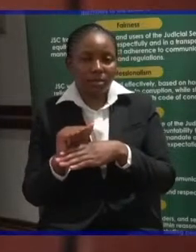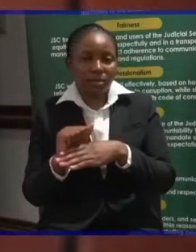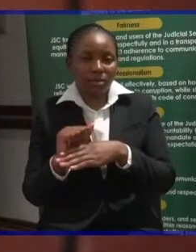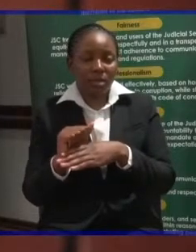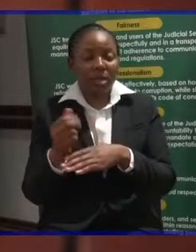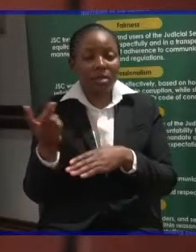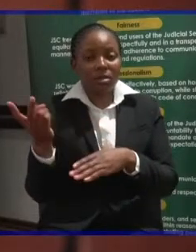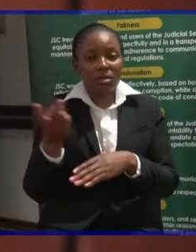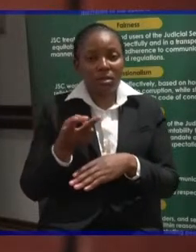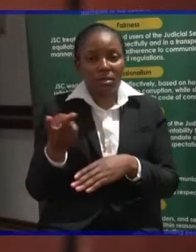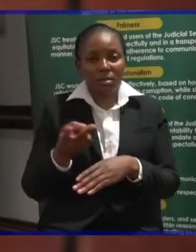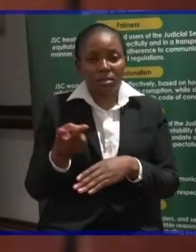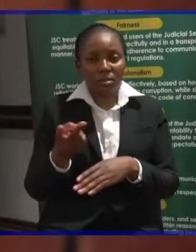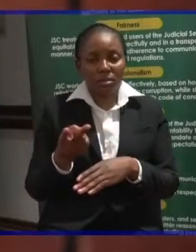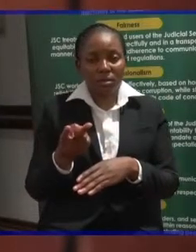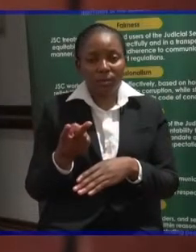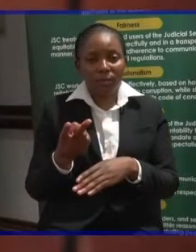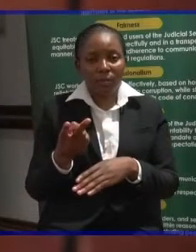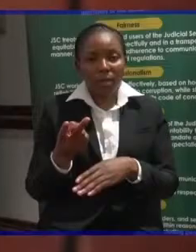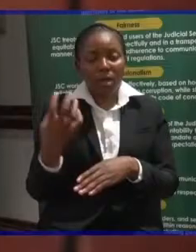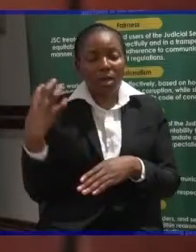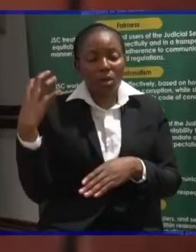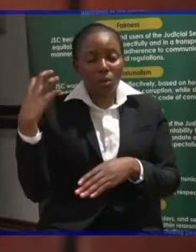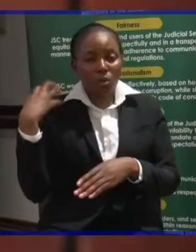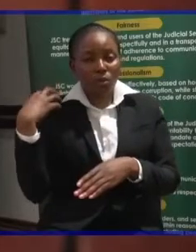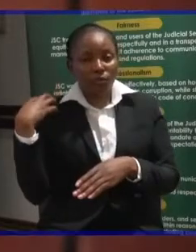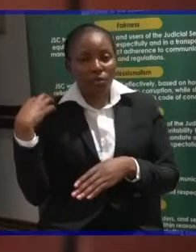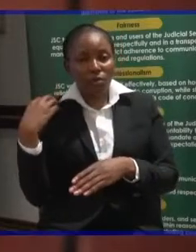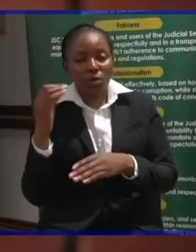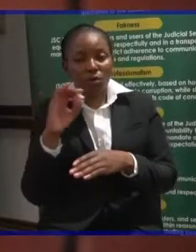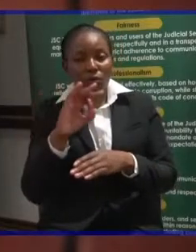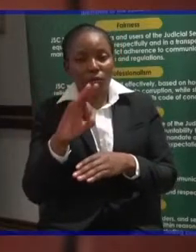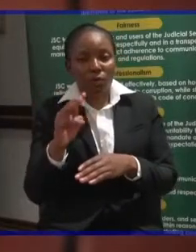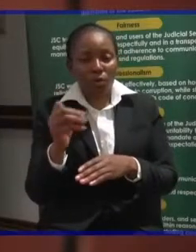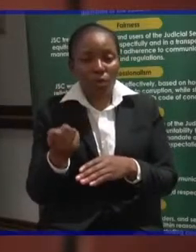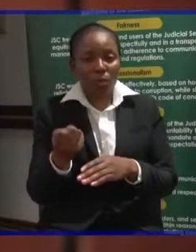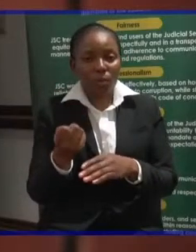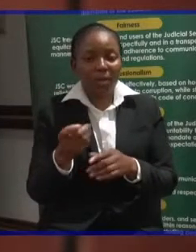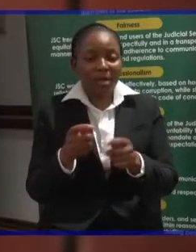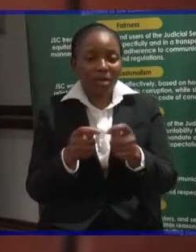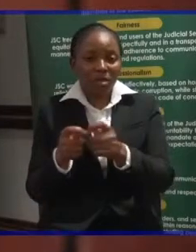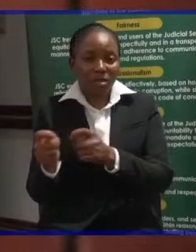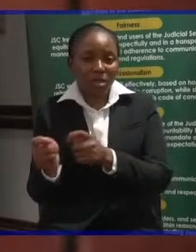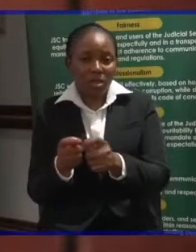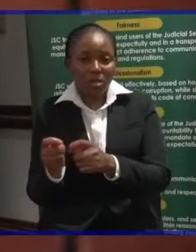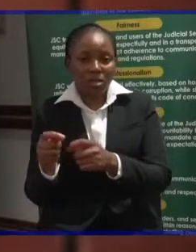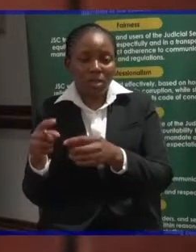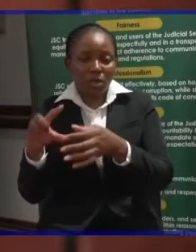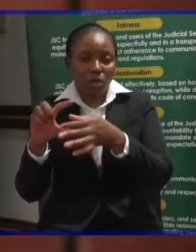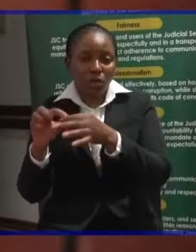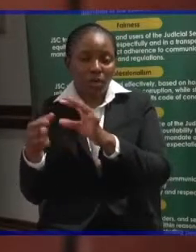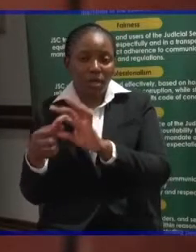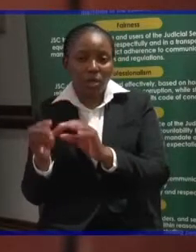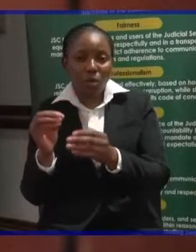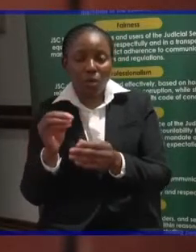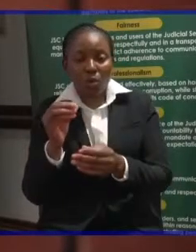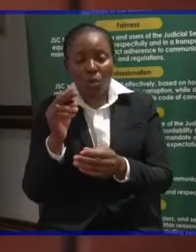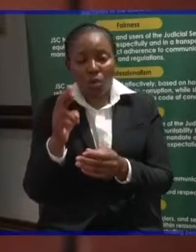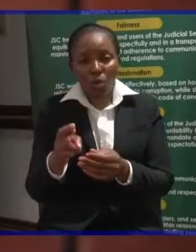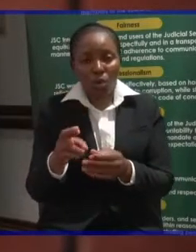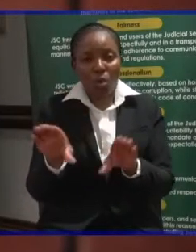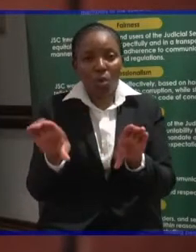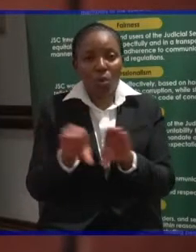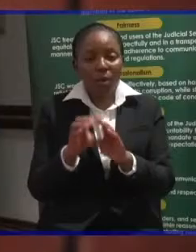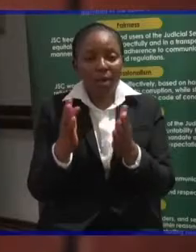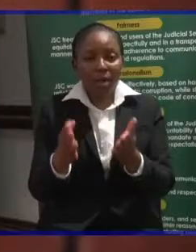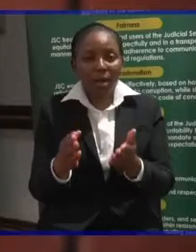The second one, an official from a trade union or its employee